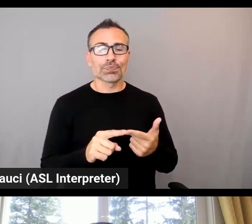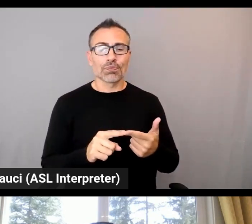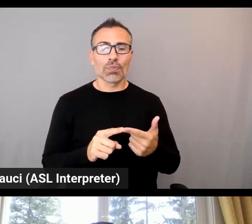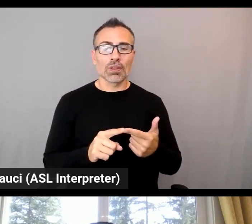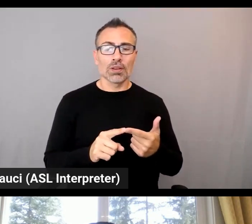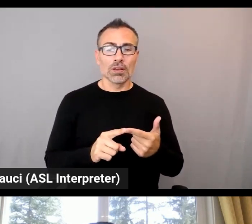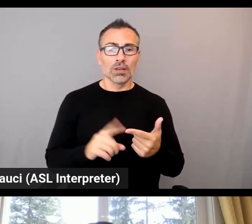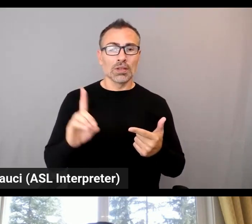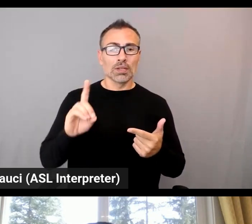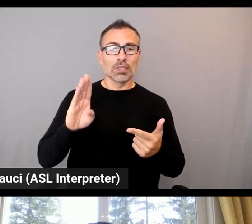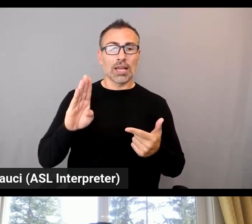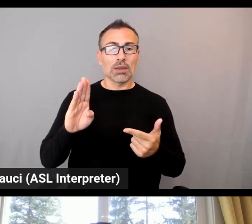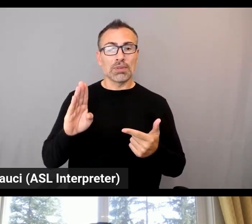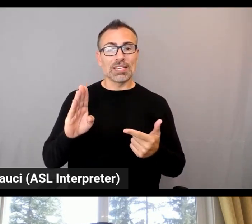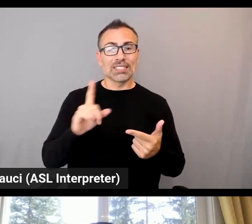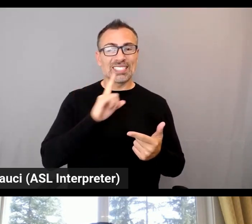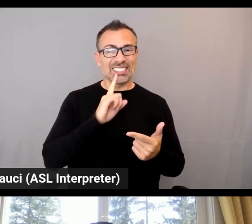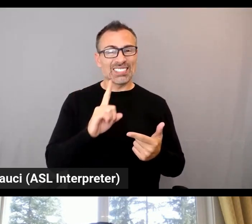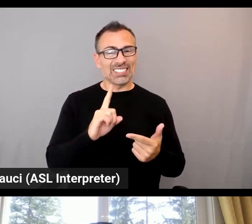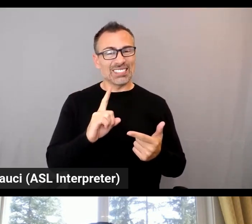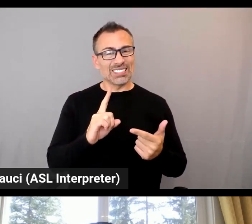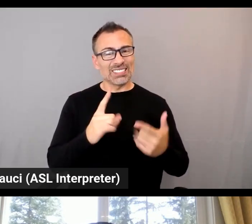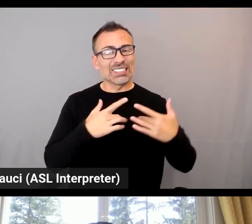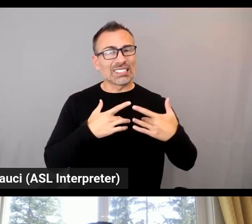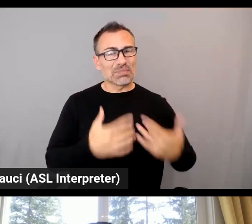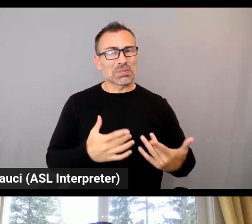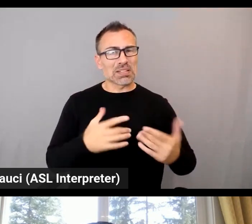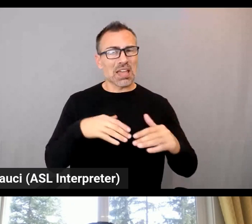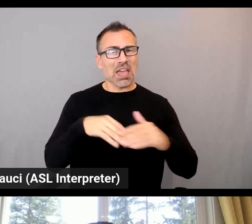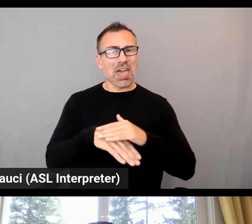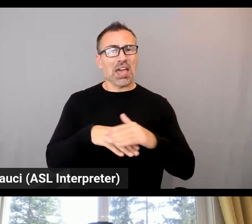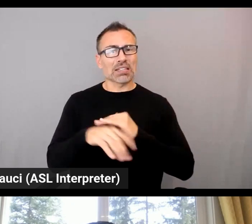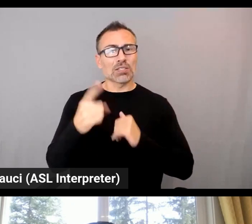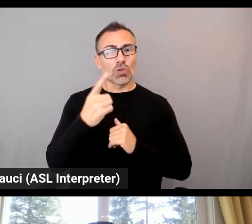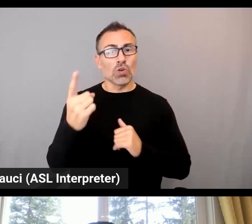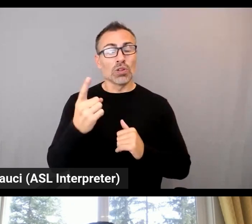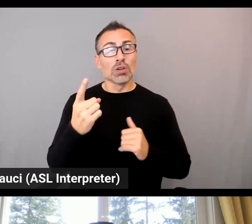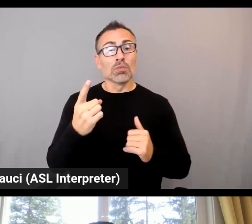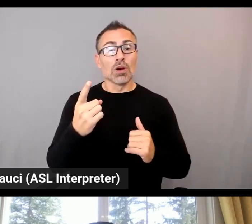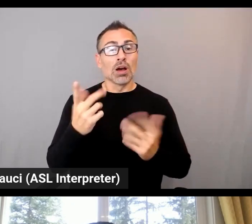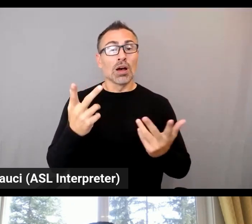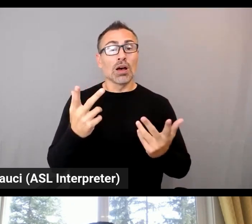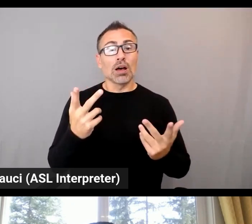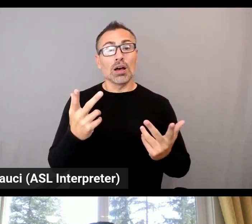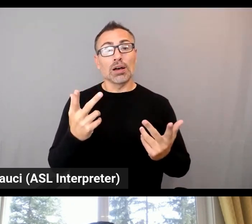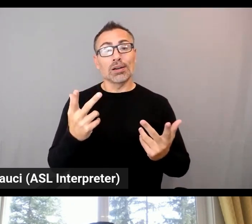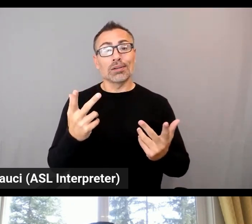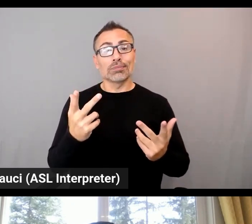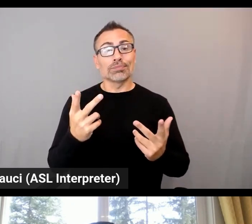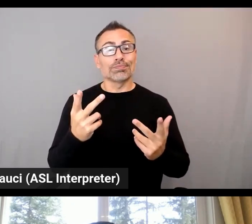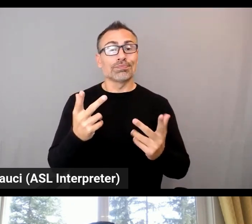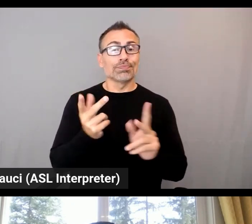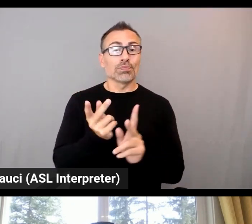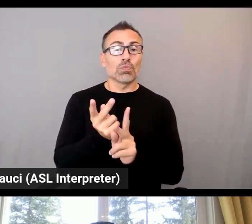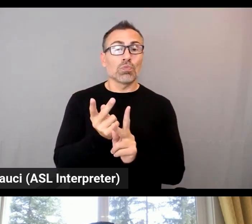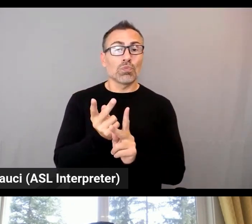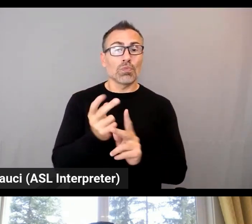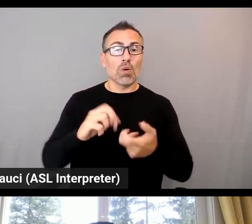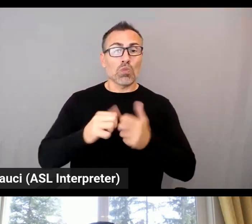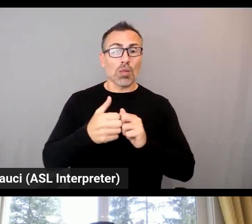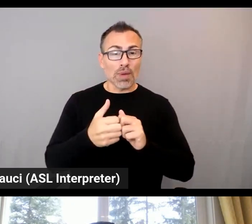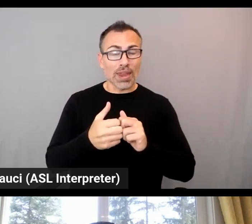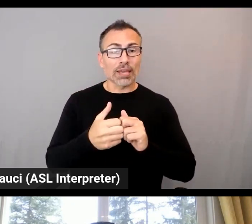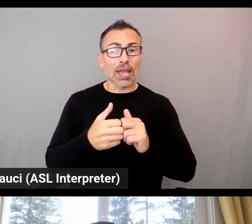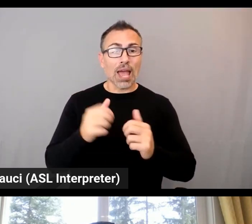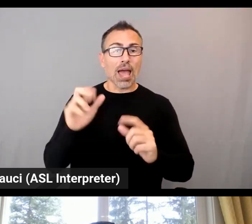a database that's typically accessed only by programmatic applications. So these are, applications that are